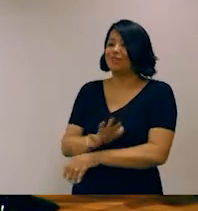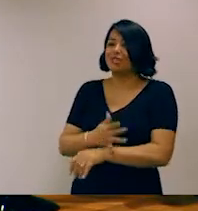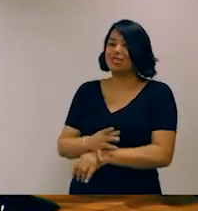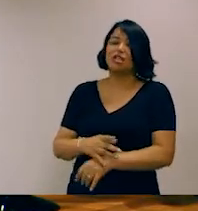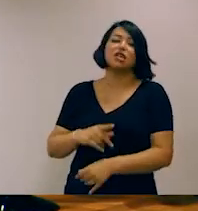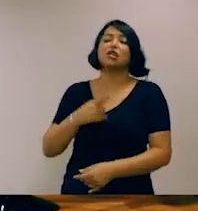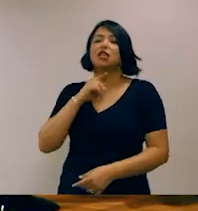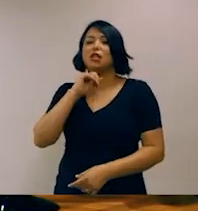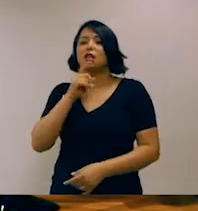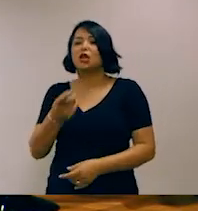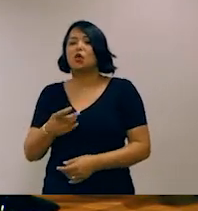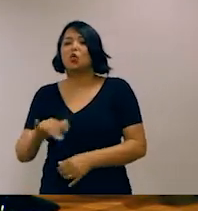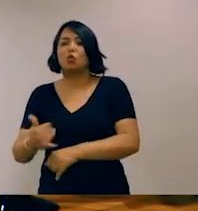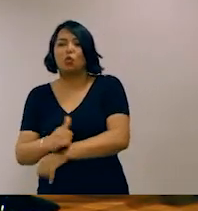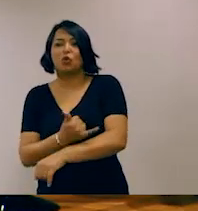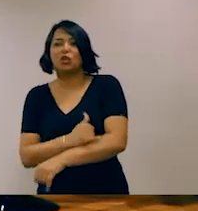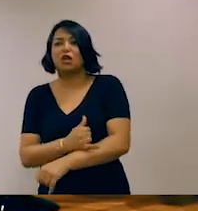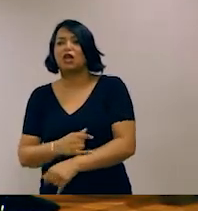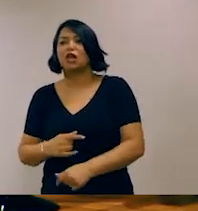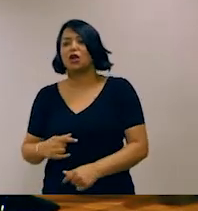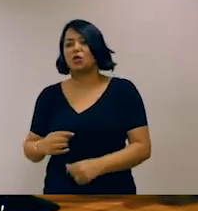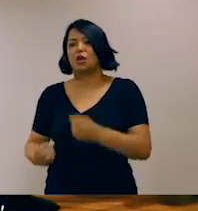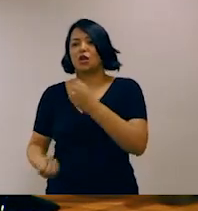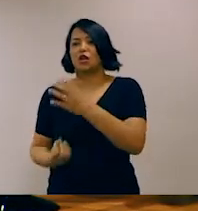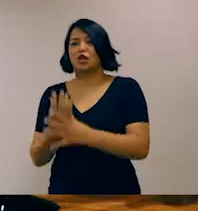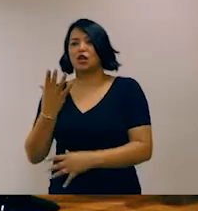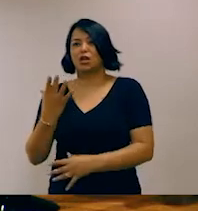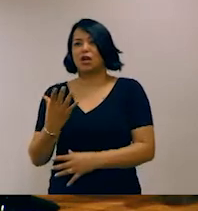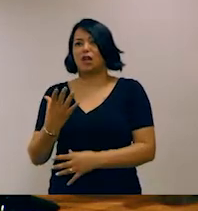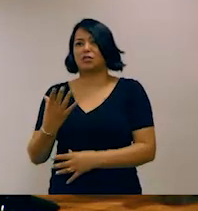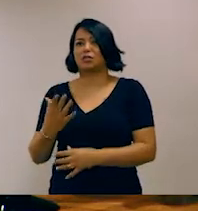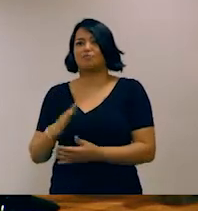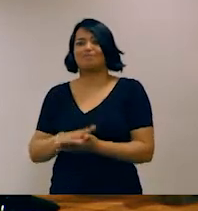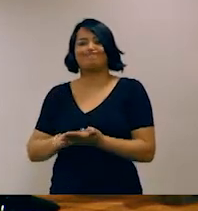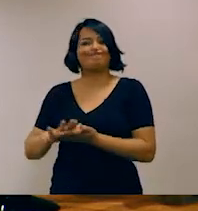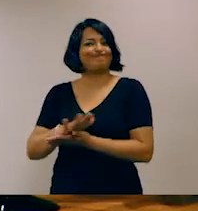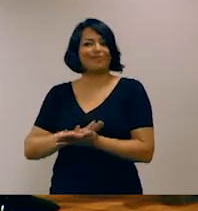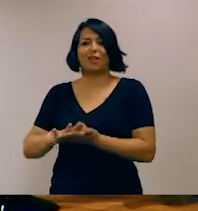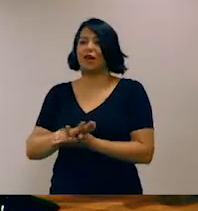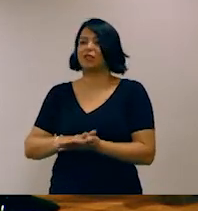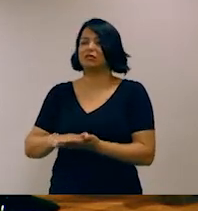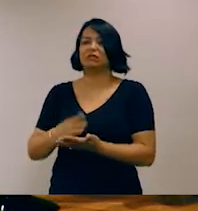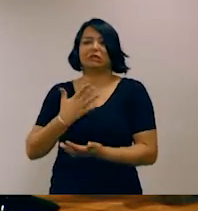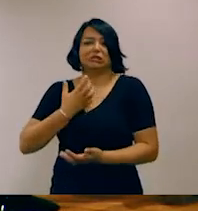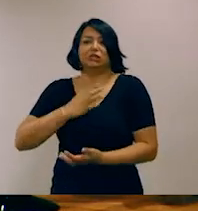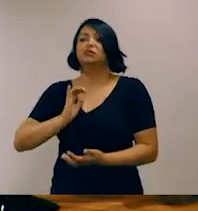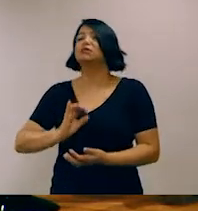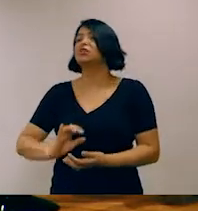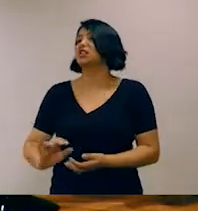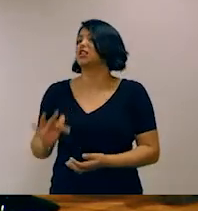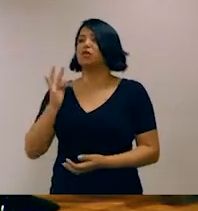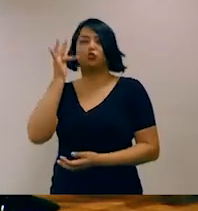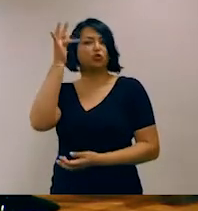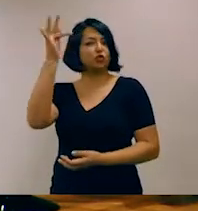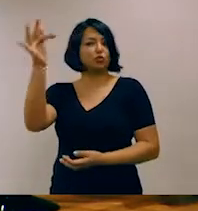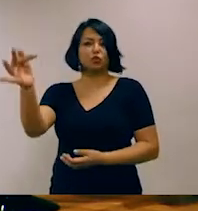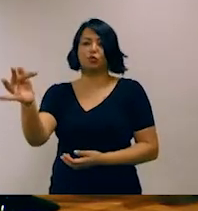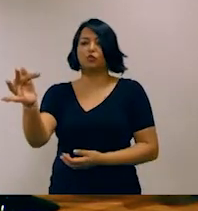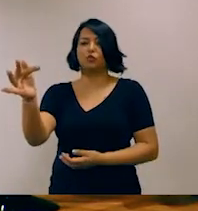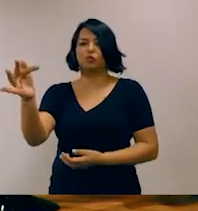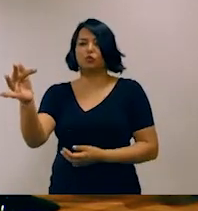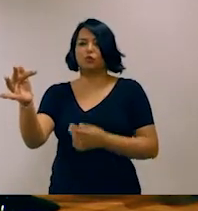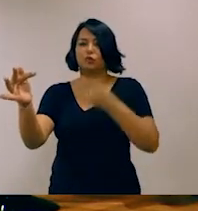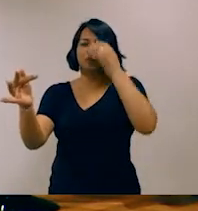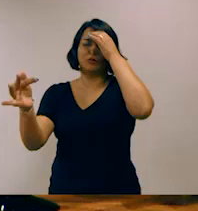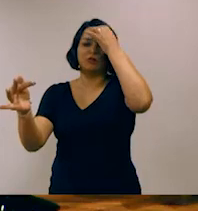screenplays. No, I didn't have any model that generates screenplays. It was not even in the scope of my work, not even to the